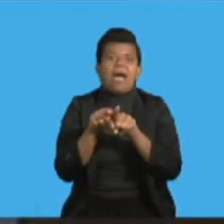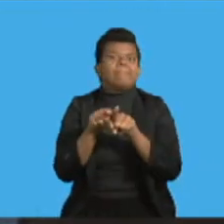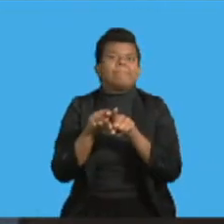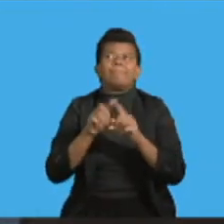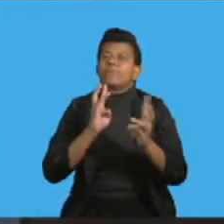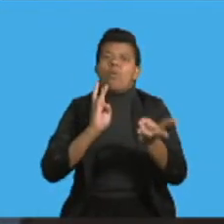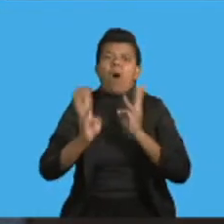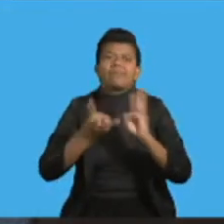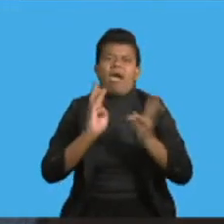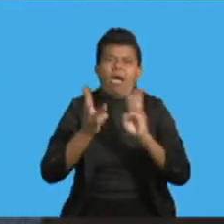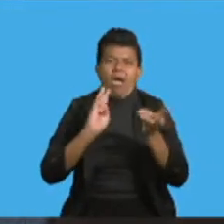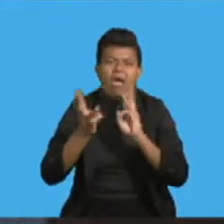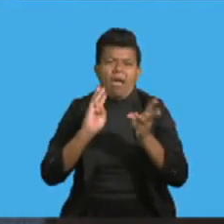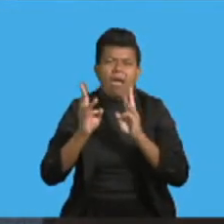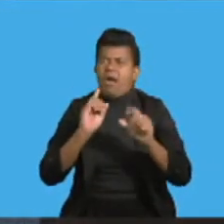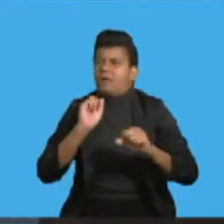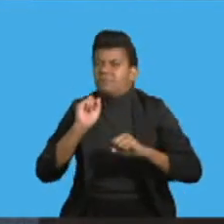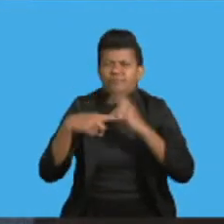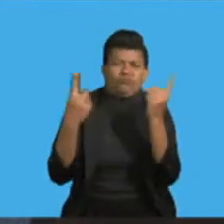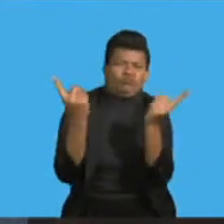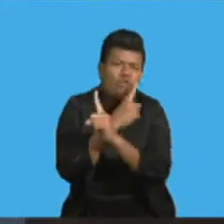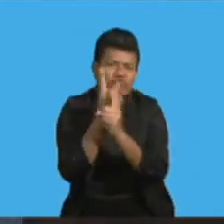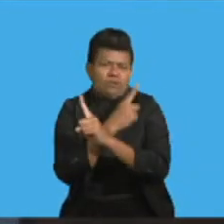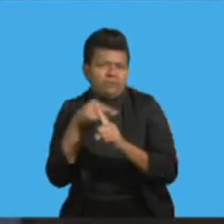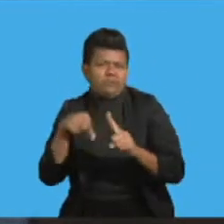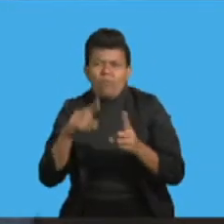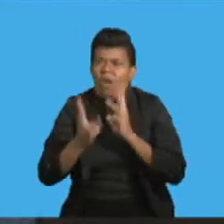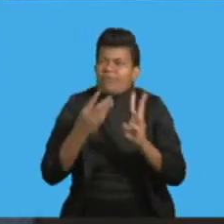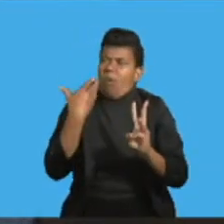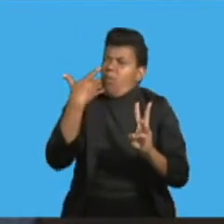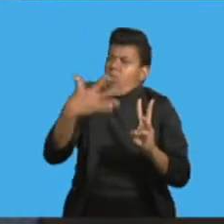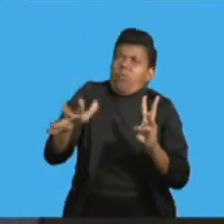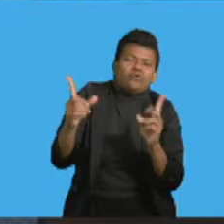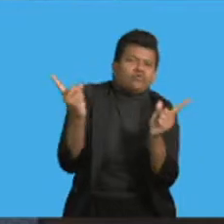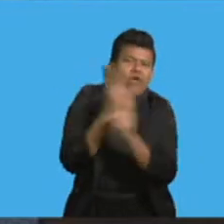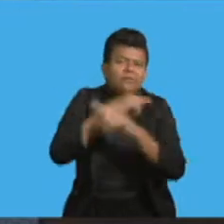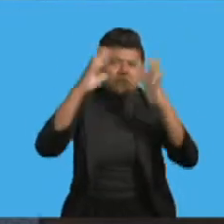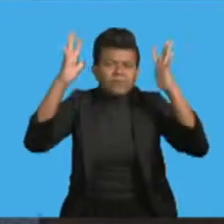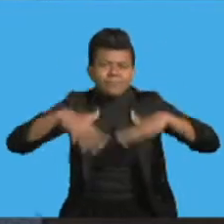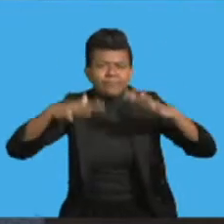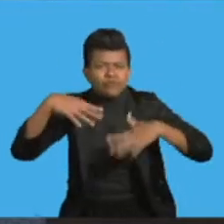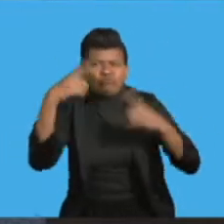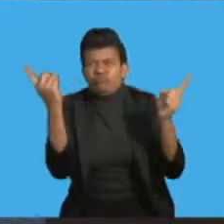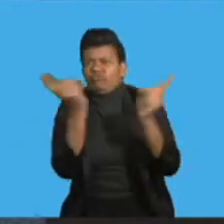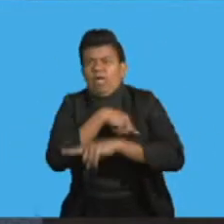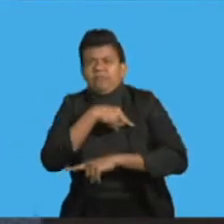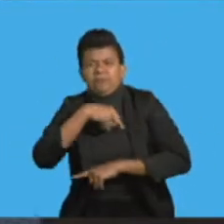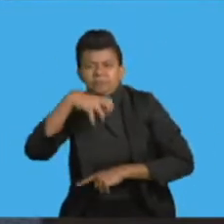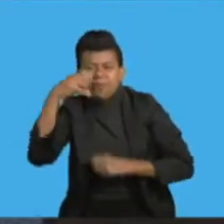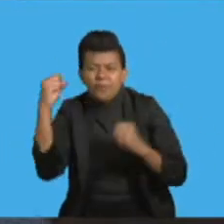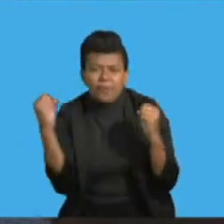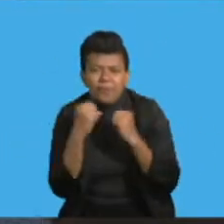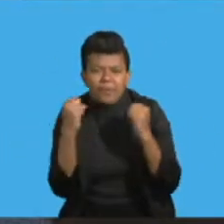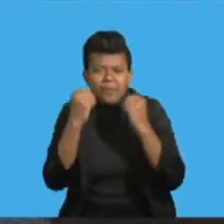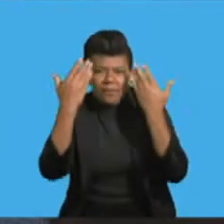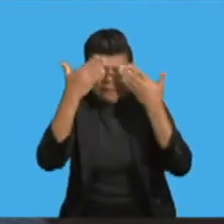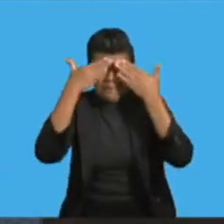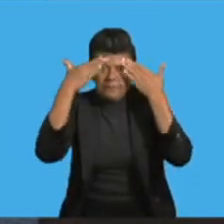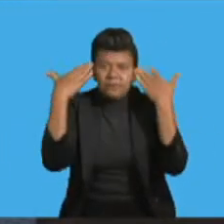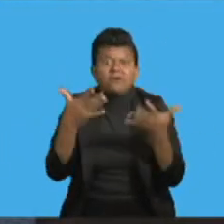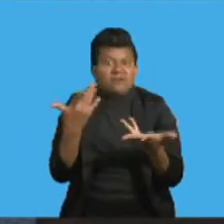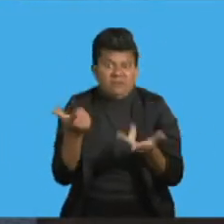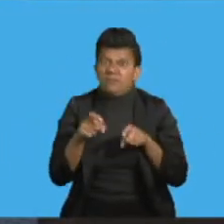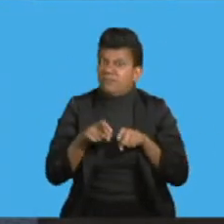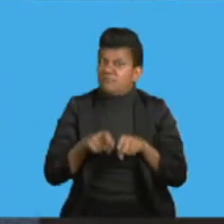with epidemic potential. And the other part is what is very interesting. It peaks occasionally due to climate change. And that's why